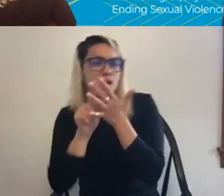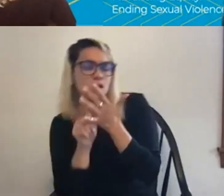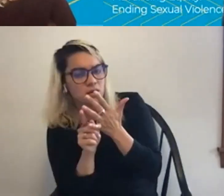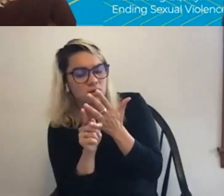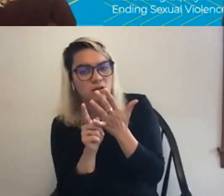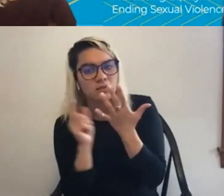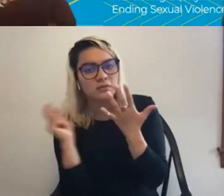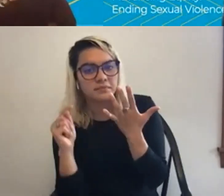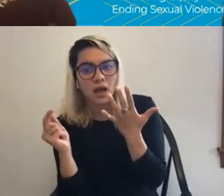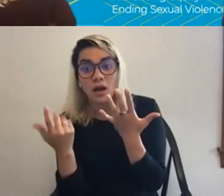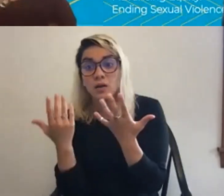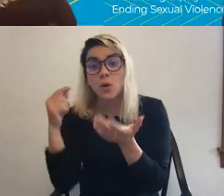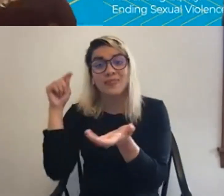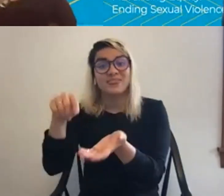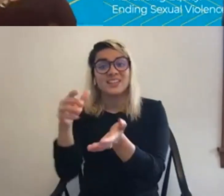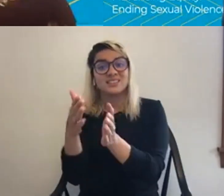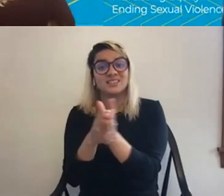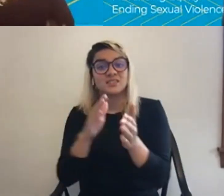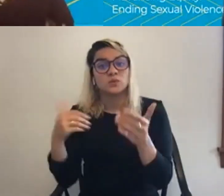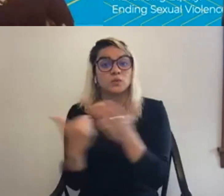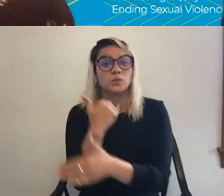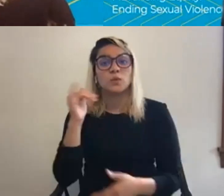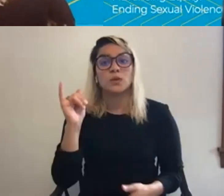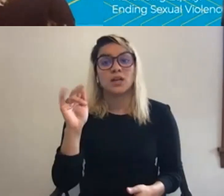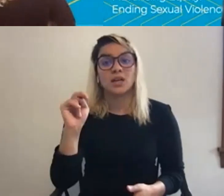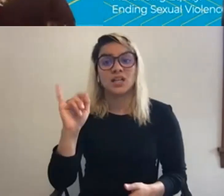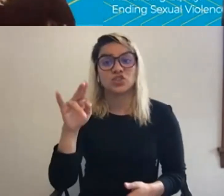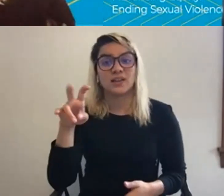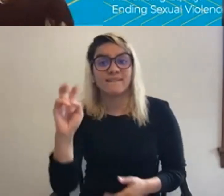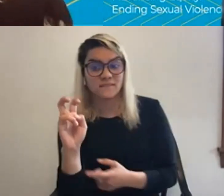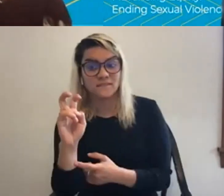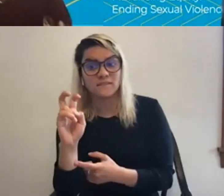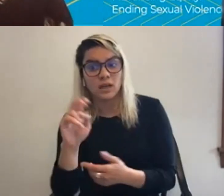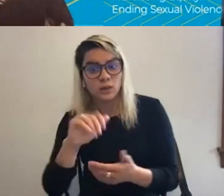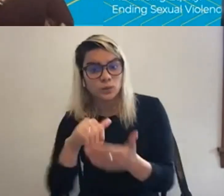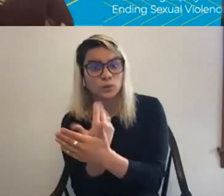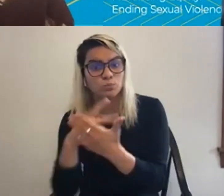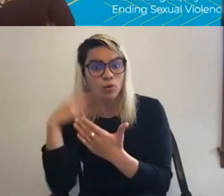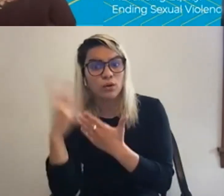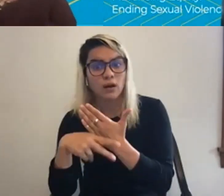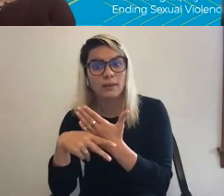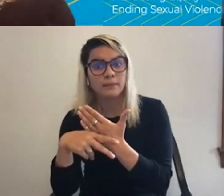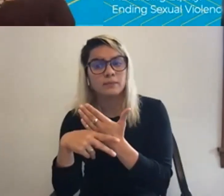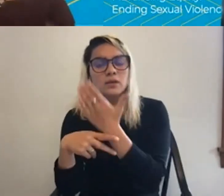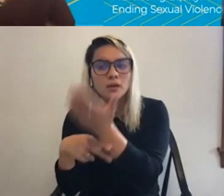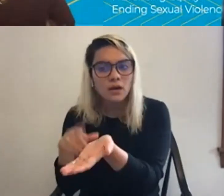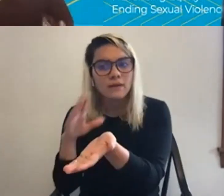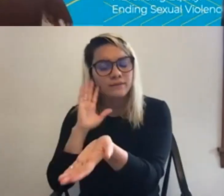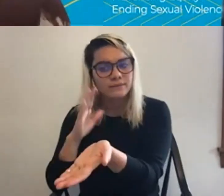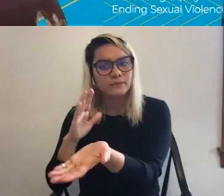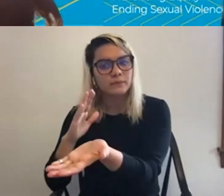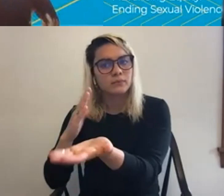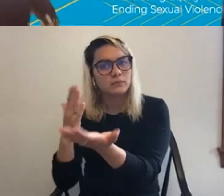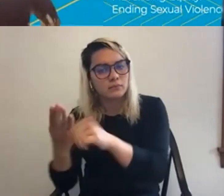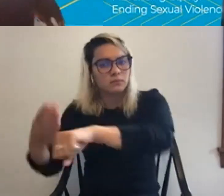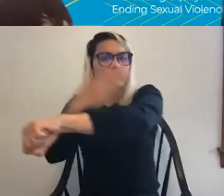initiative. Thank you, Catherine. And naming like that's a possibility, you get to do that with community, because the thing you're